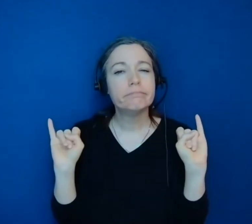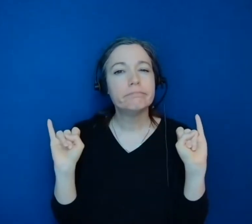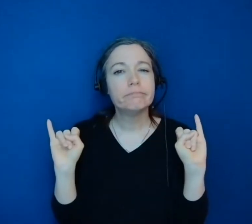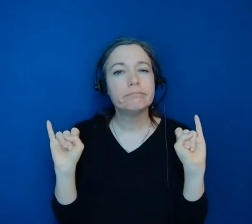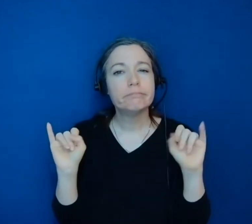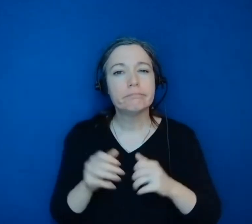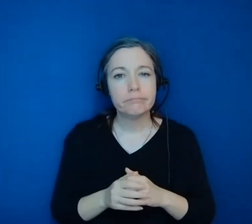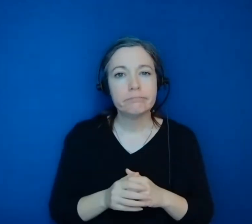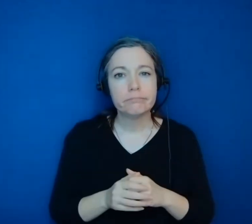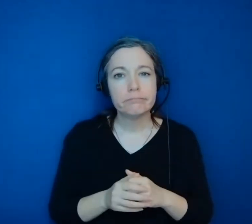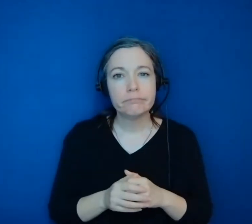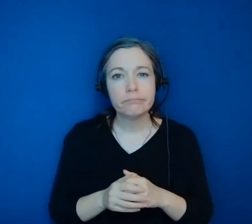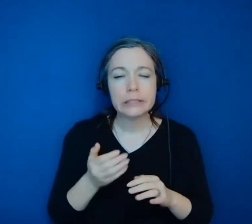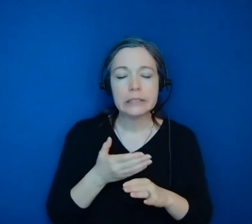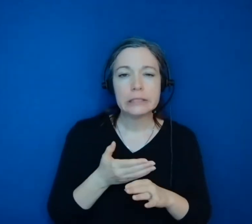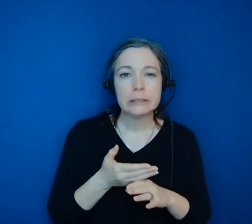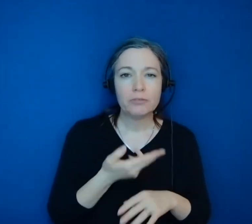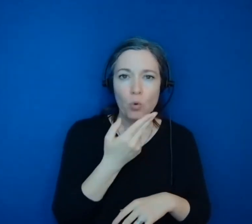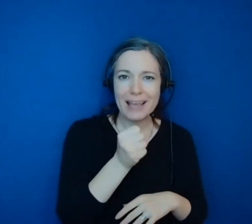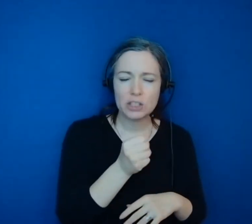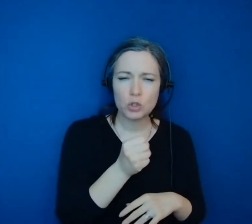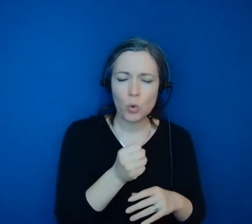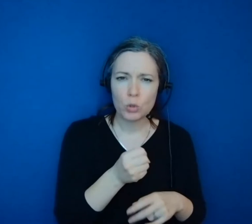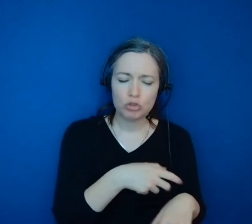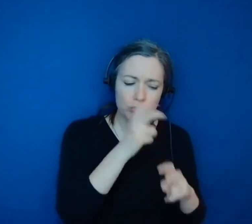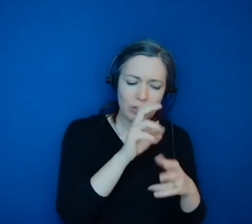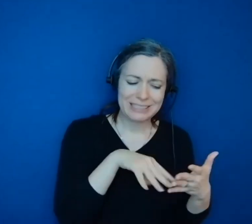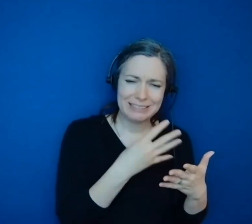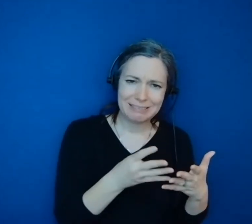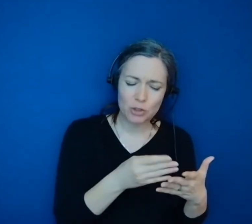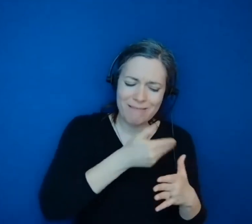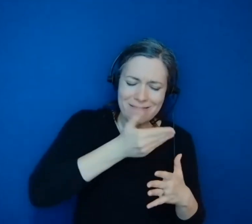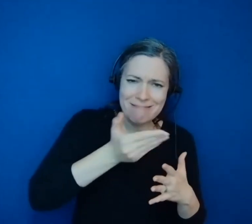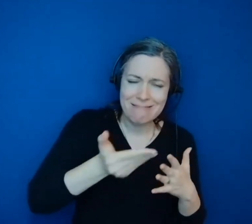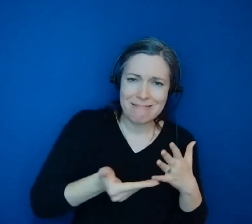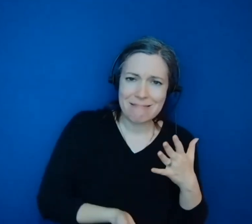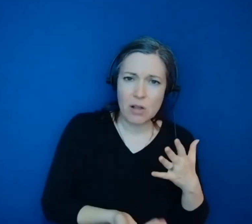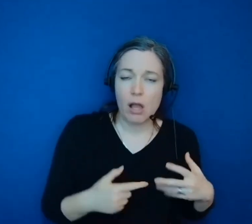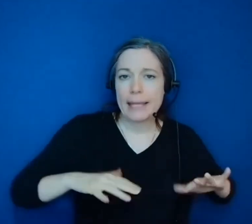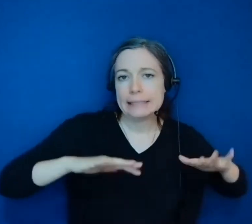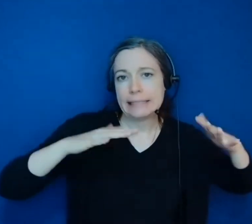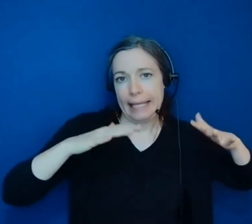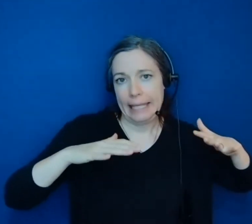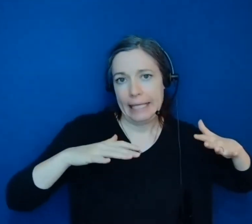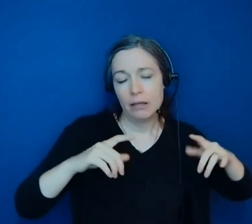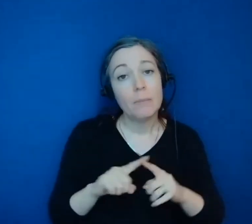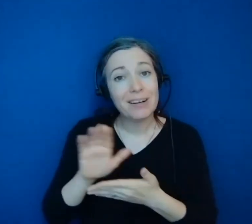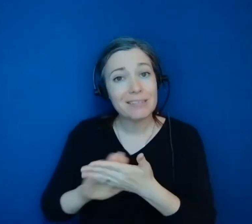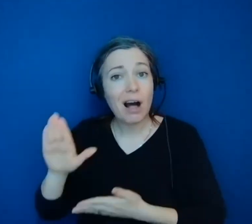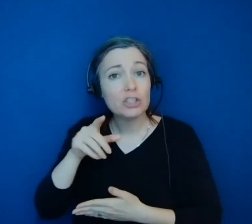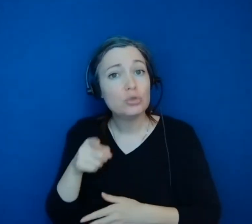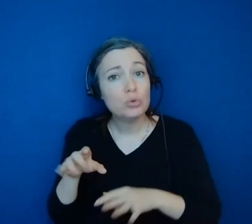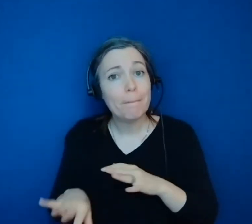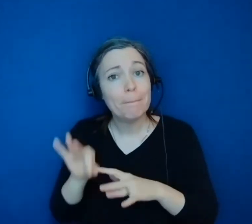from having that really tight schedule in high school like I didn't like that tight schedule, but in college you get to pick